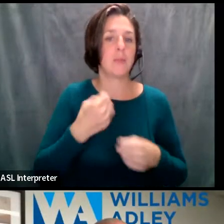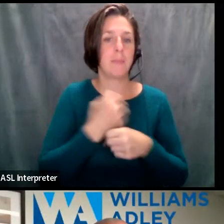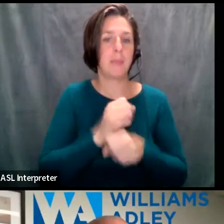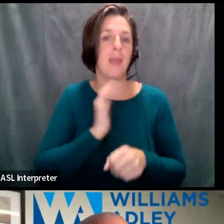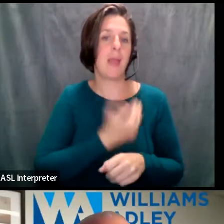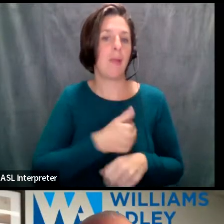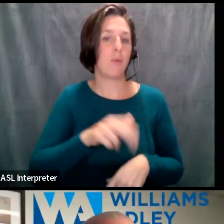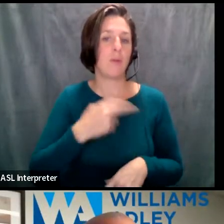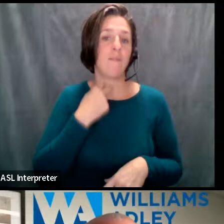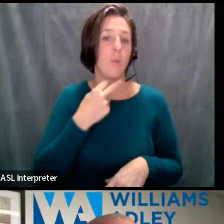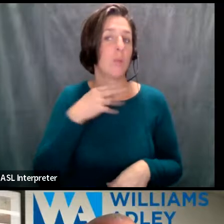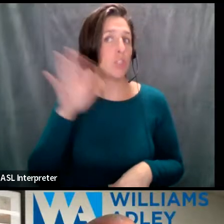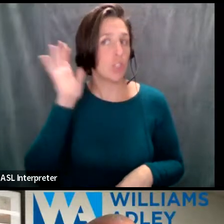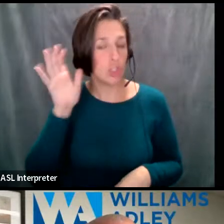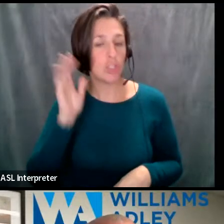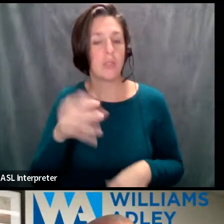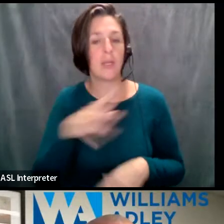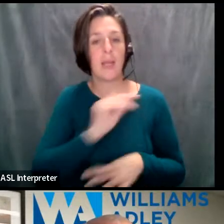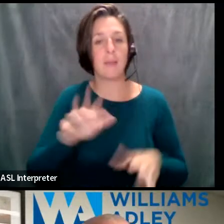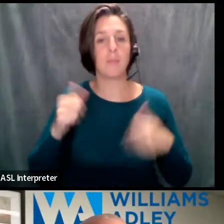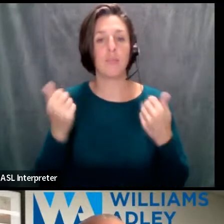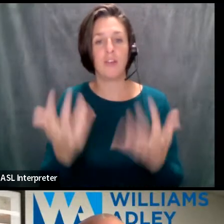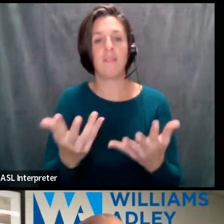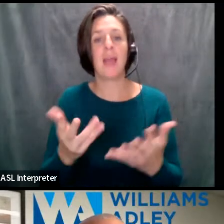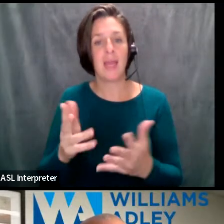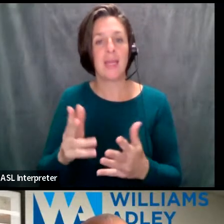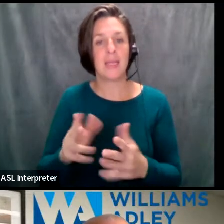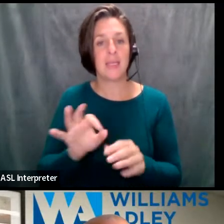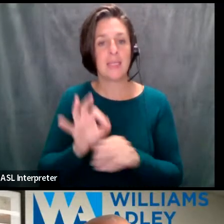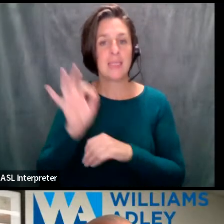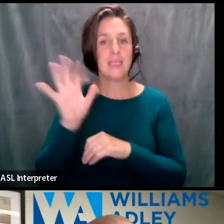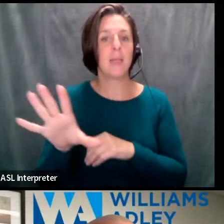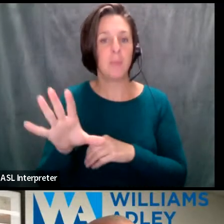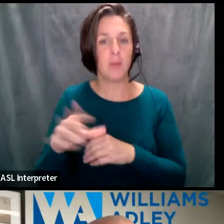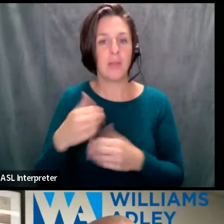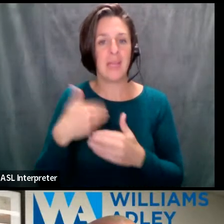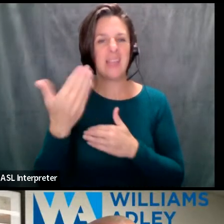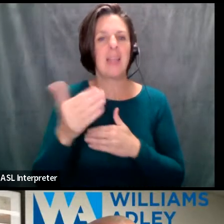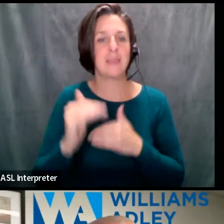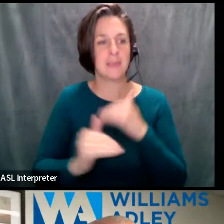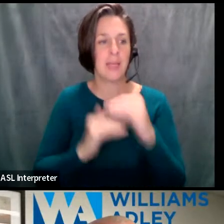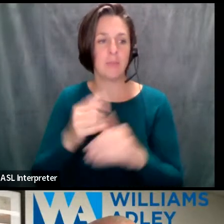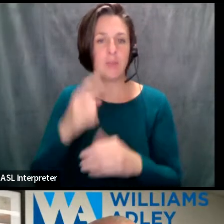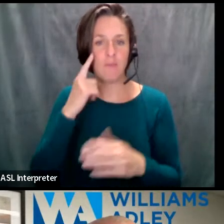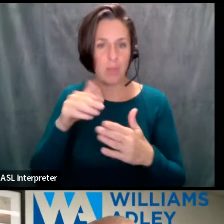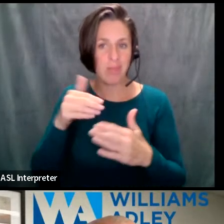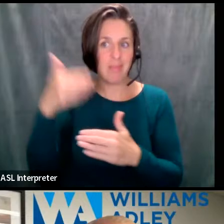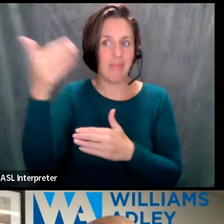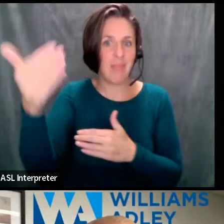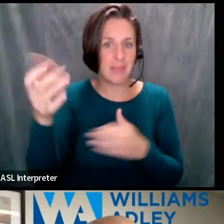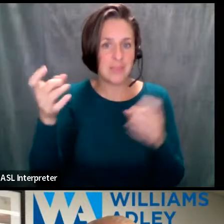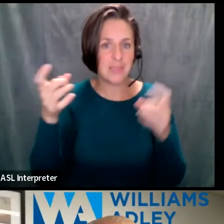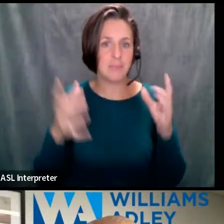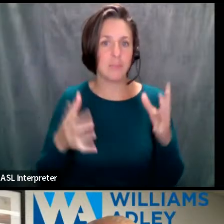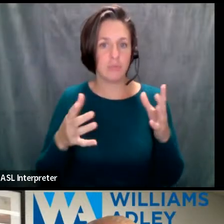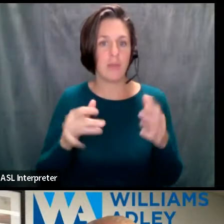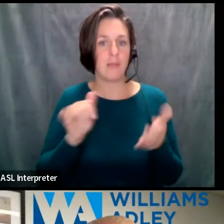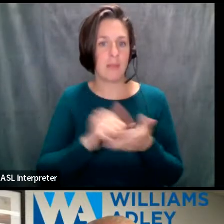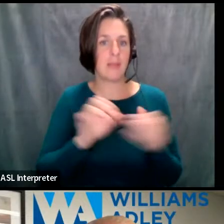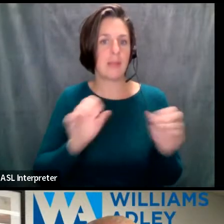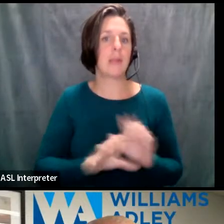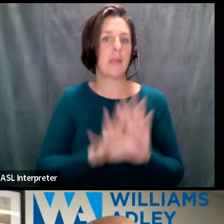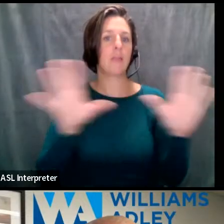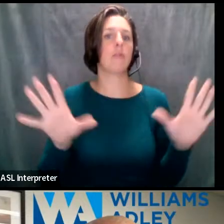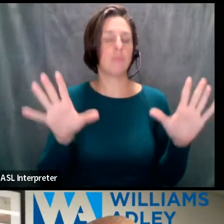heard and provide input on the next steps for the next administration. That clearly has happened,